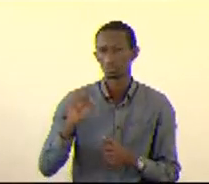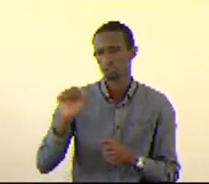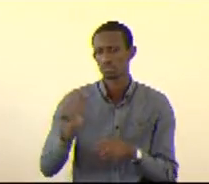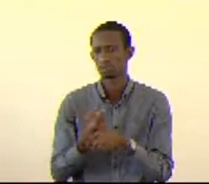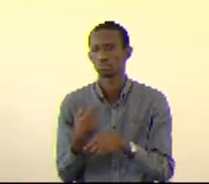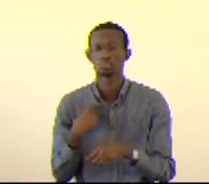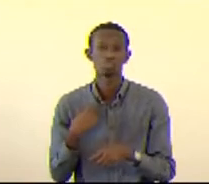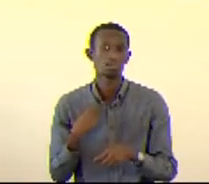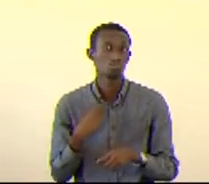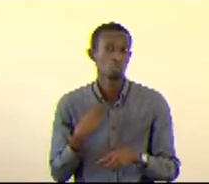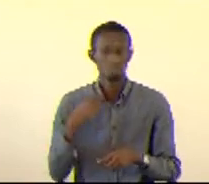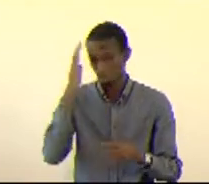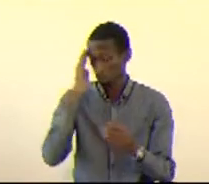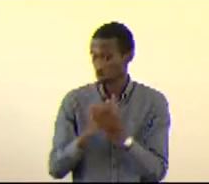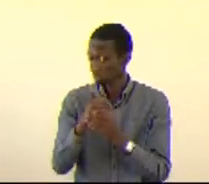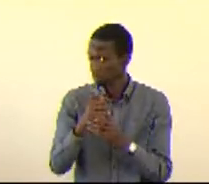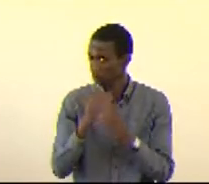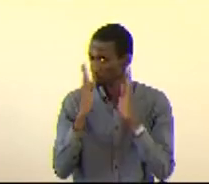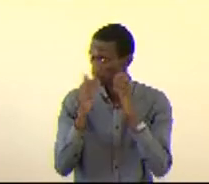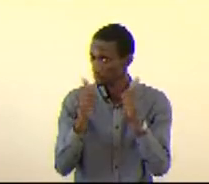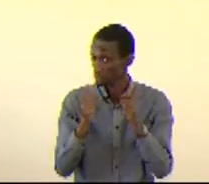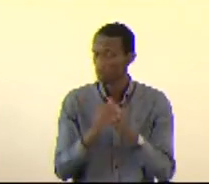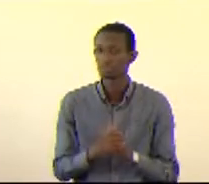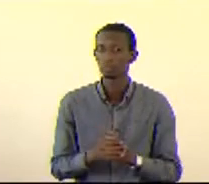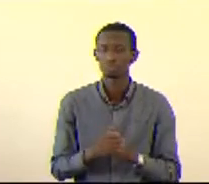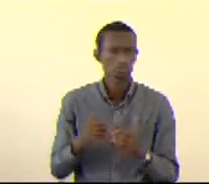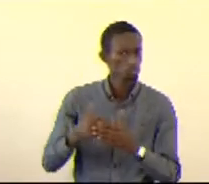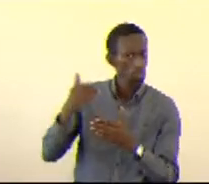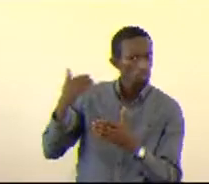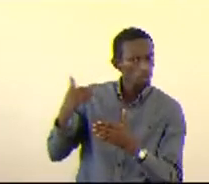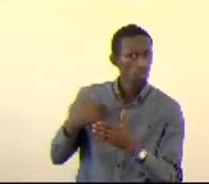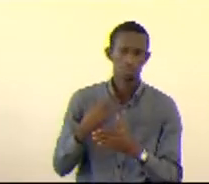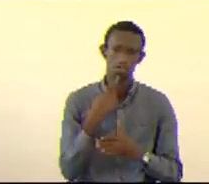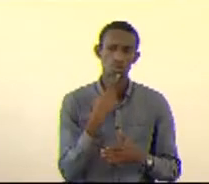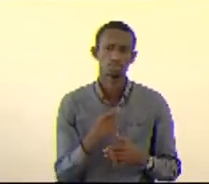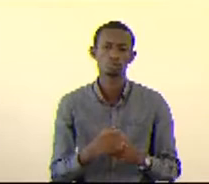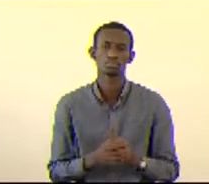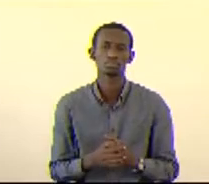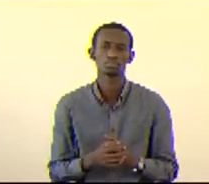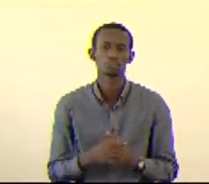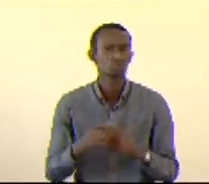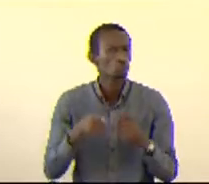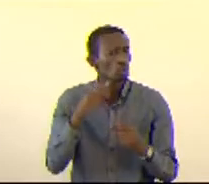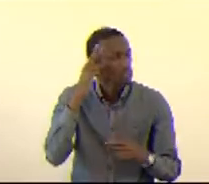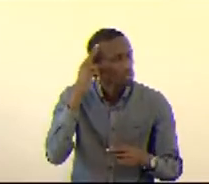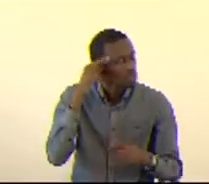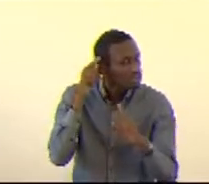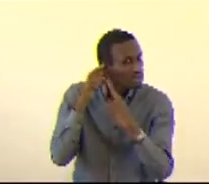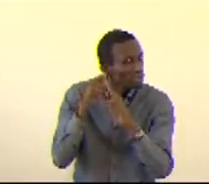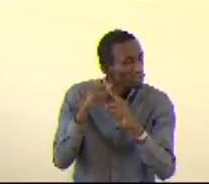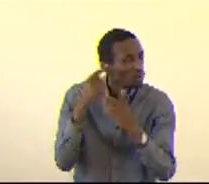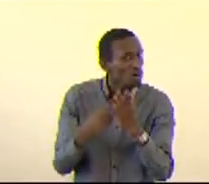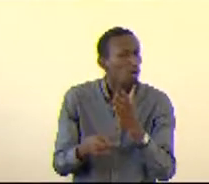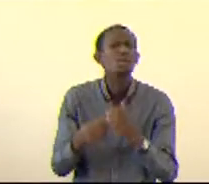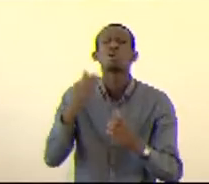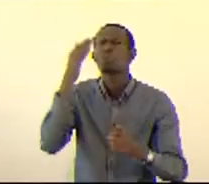believe you have followed that. So members, as I told you before, remember our objective was being able